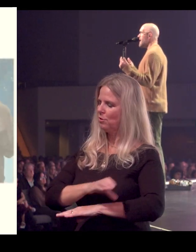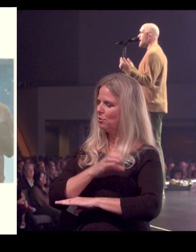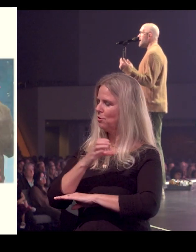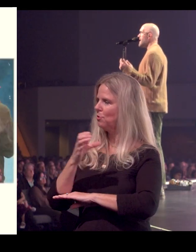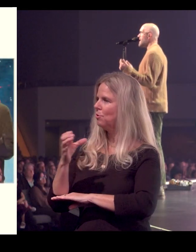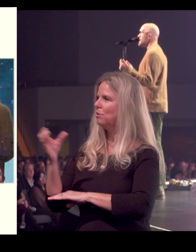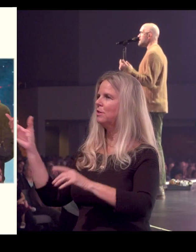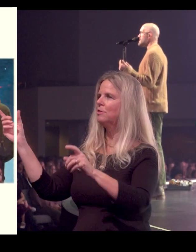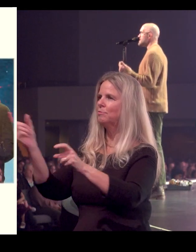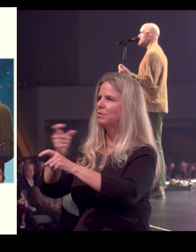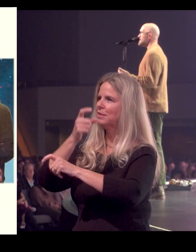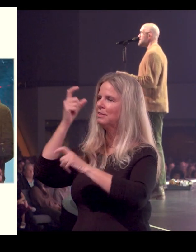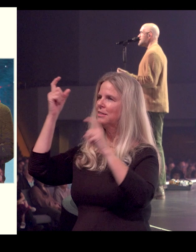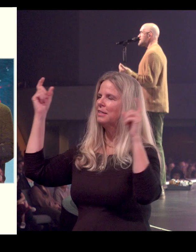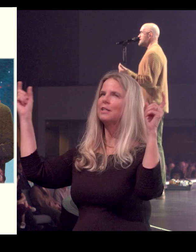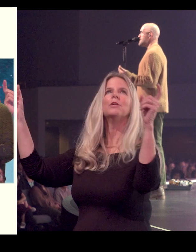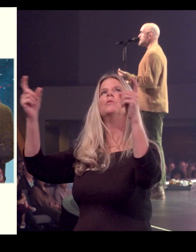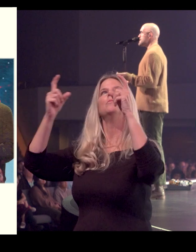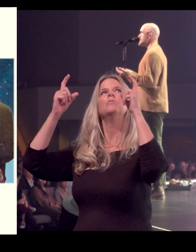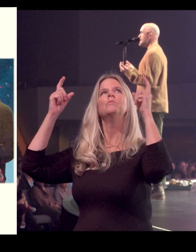season of home,